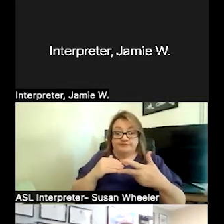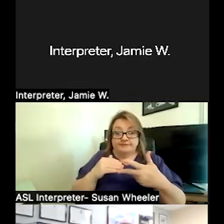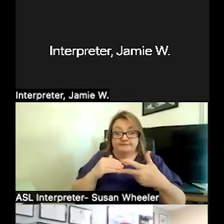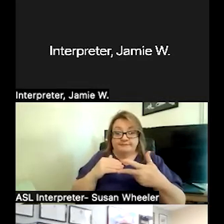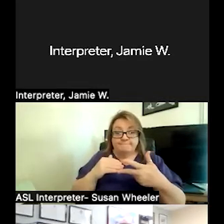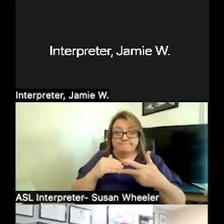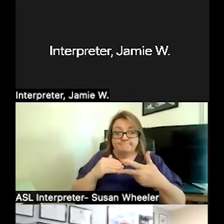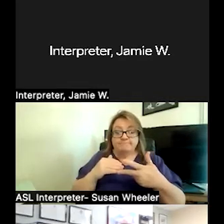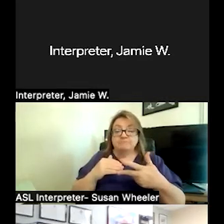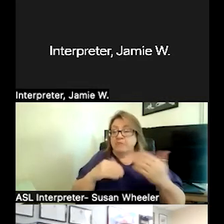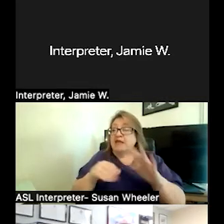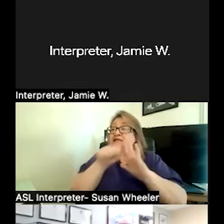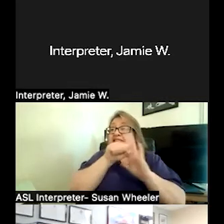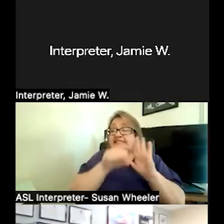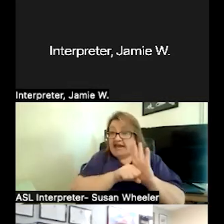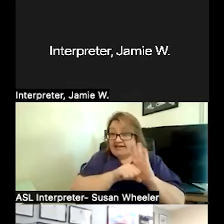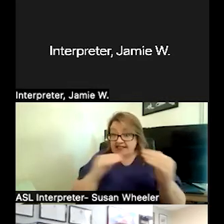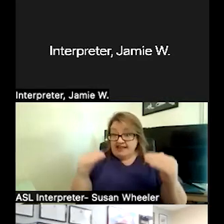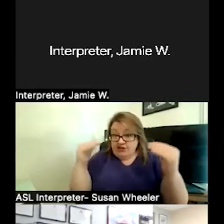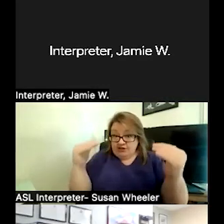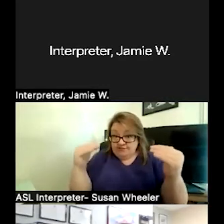And then we go to state level resources.